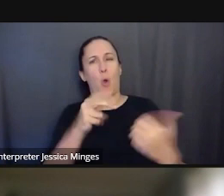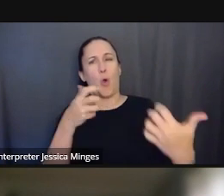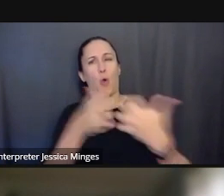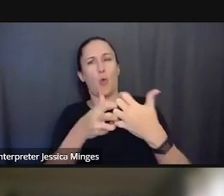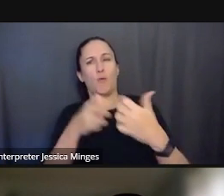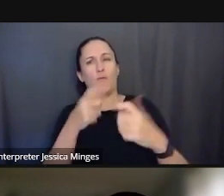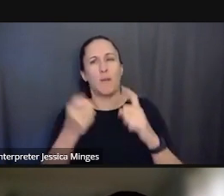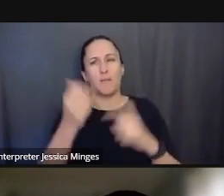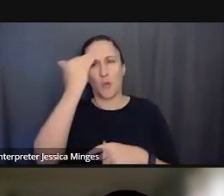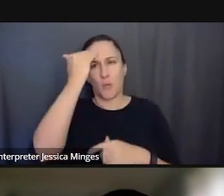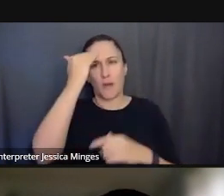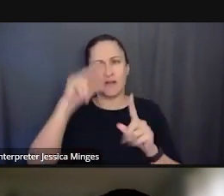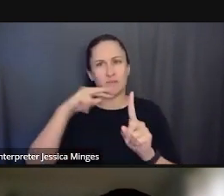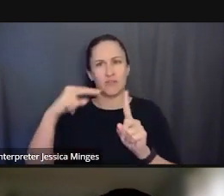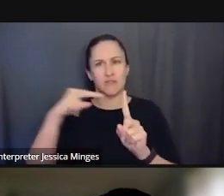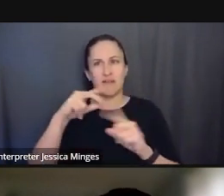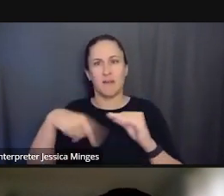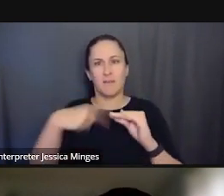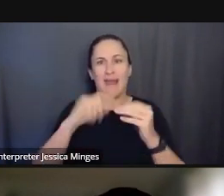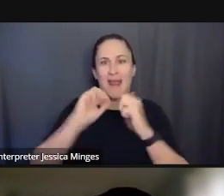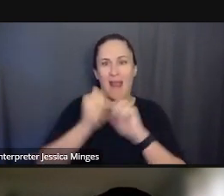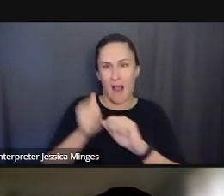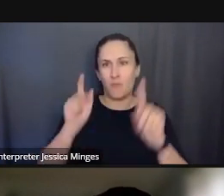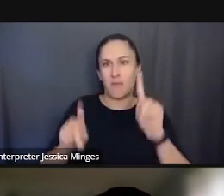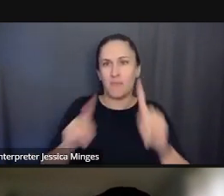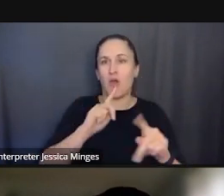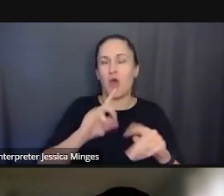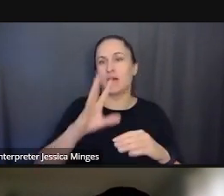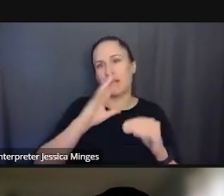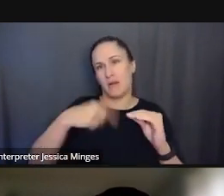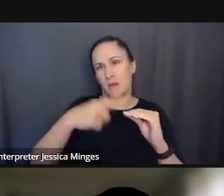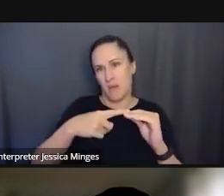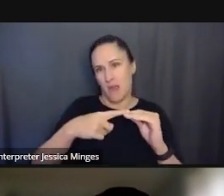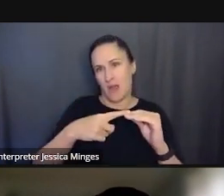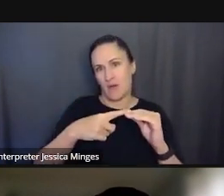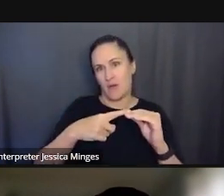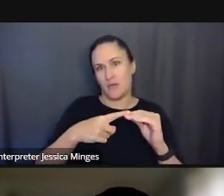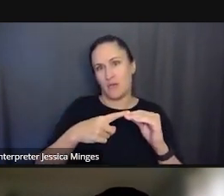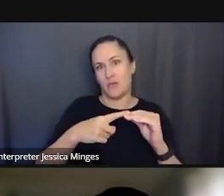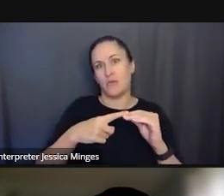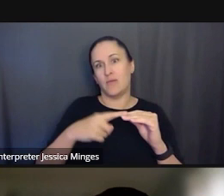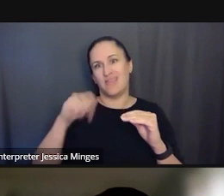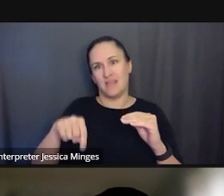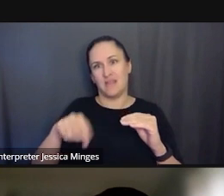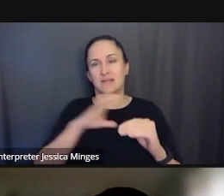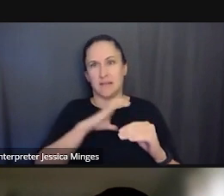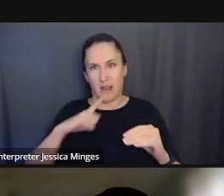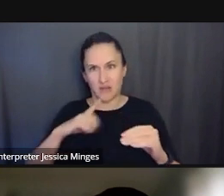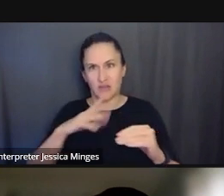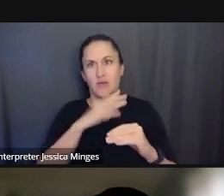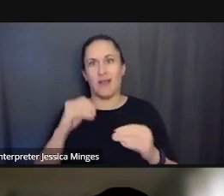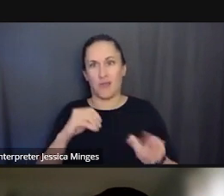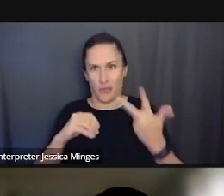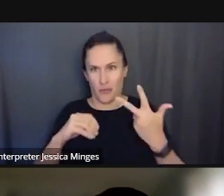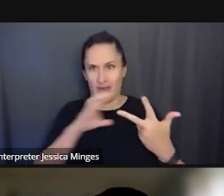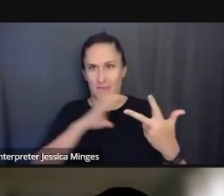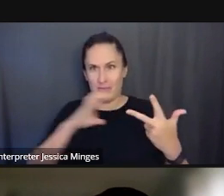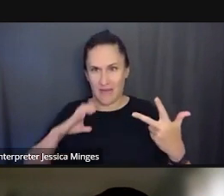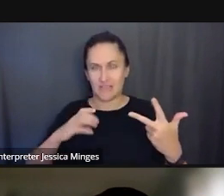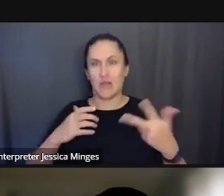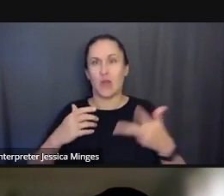perspective as to how folks are talking about the Cool Council, the three committees, the three